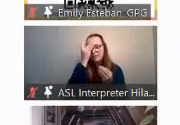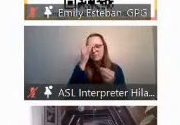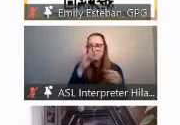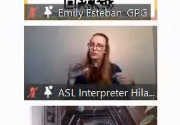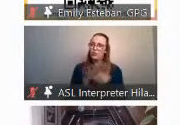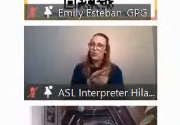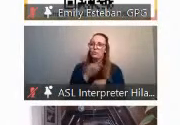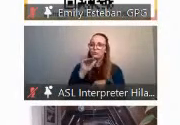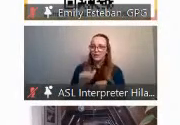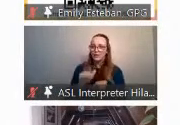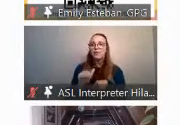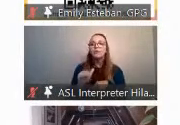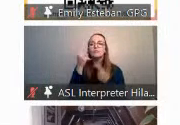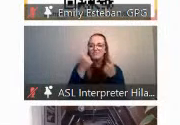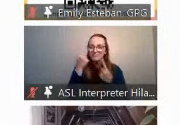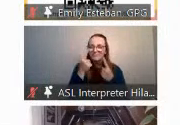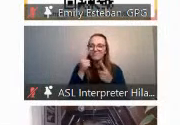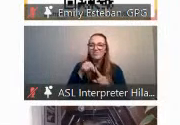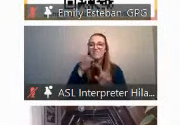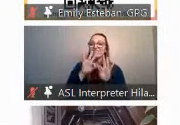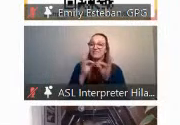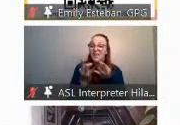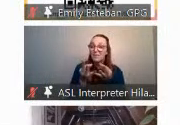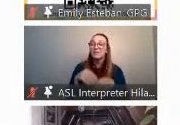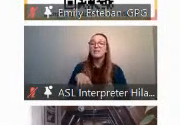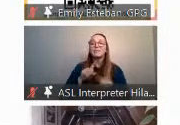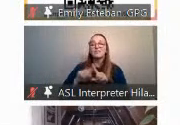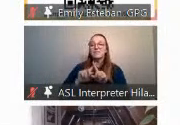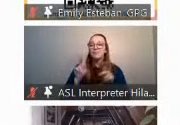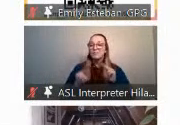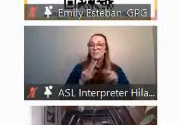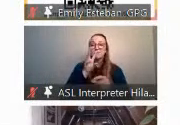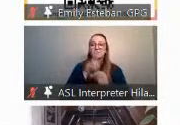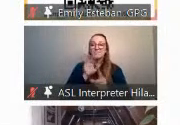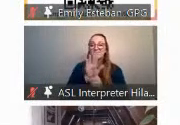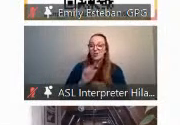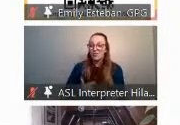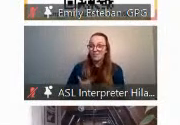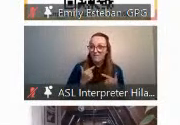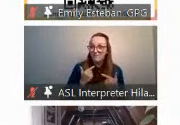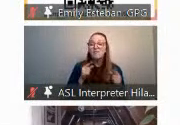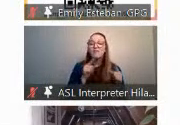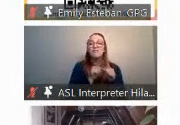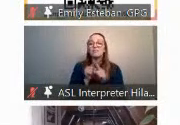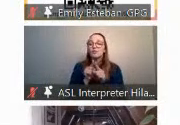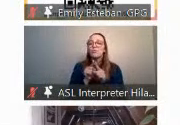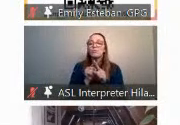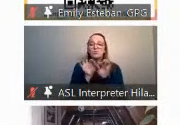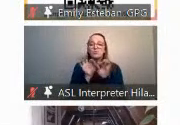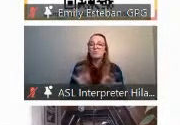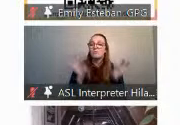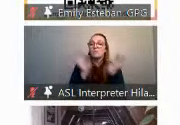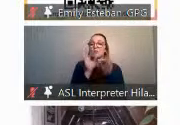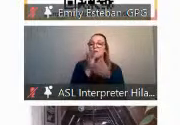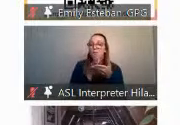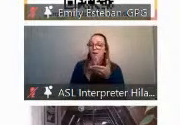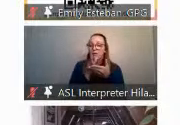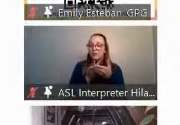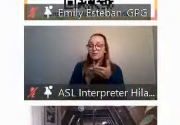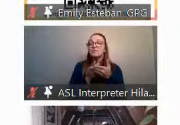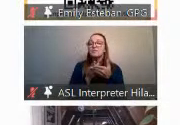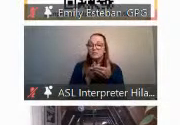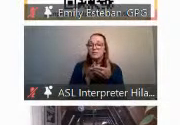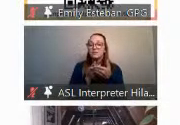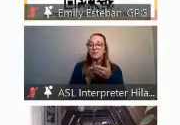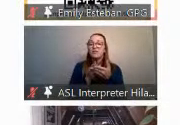in mind the family of the children, the different people the child interacts with, and also where our importance is when we're talking about